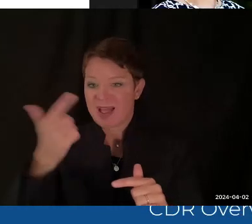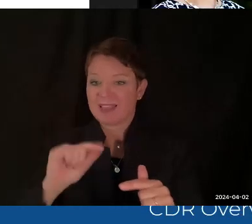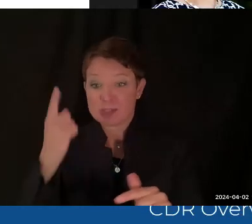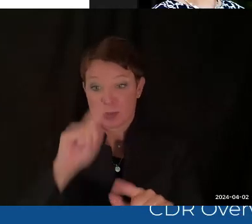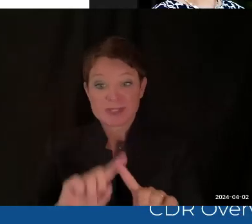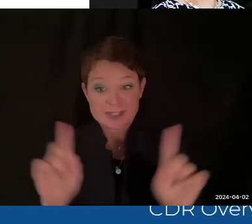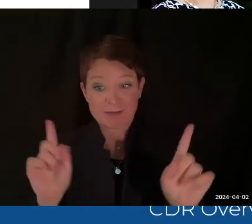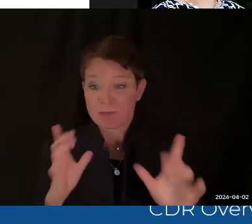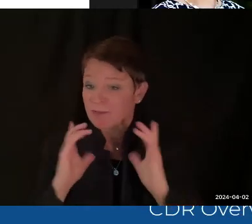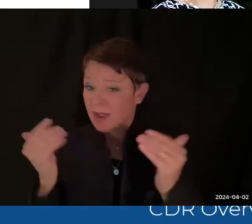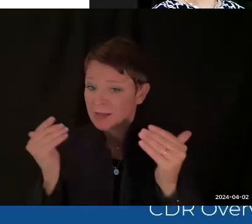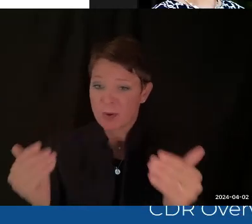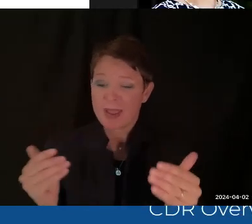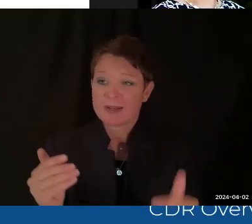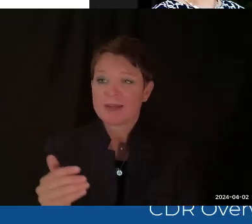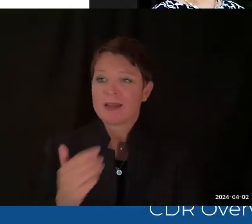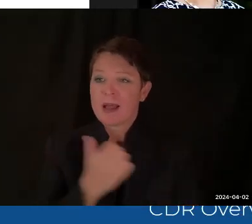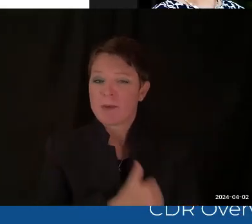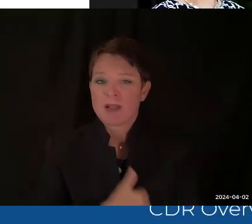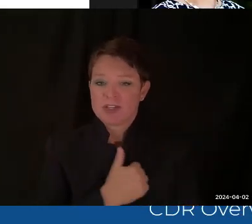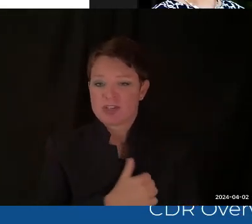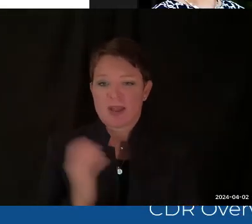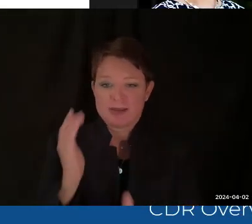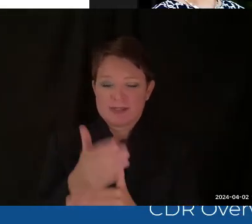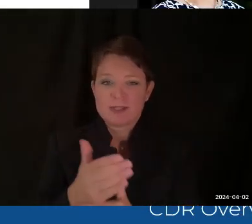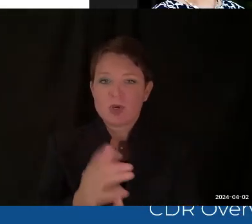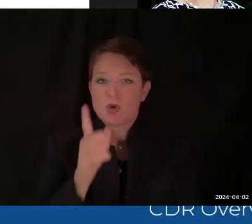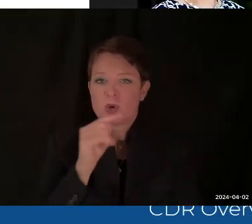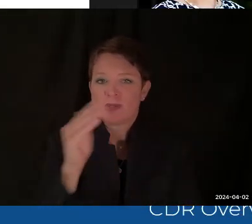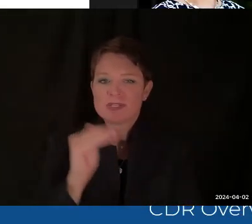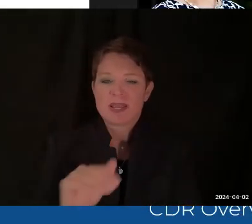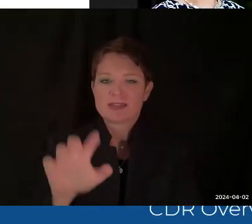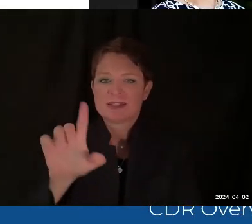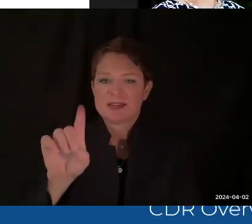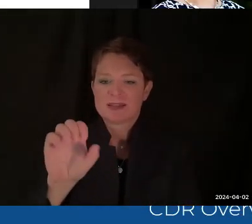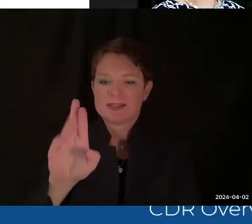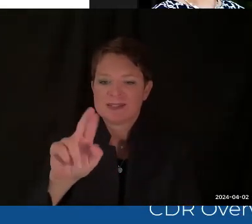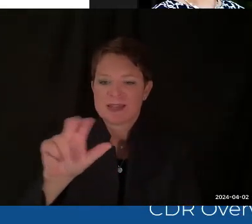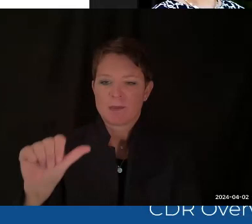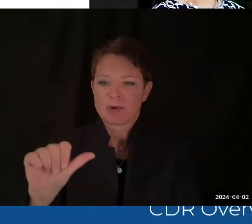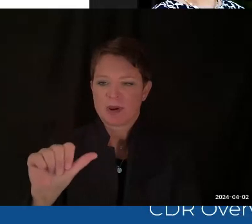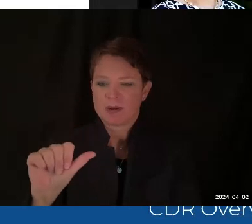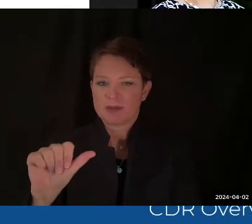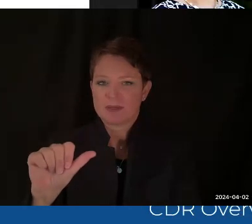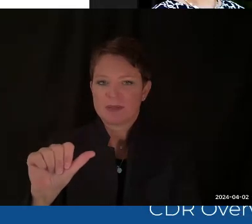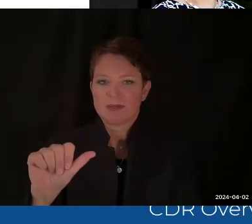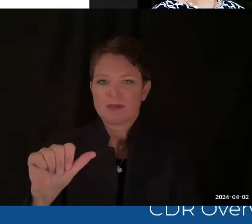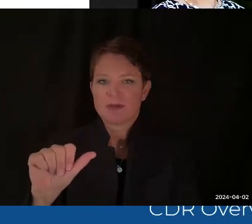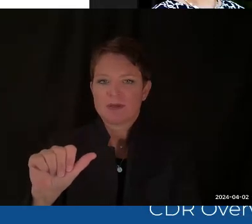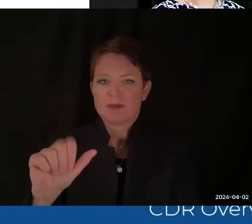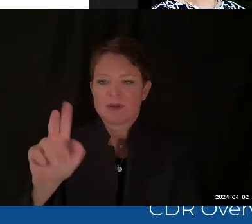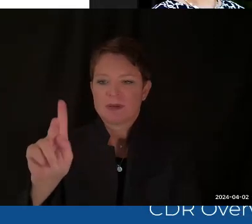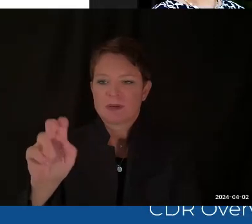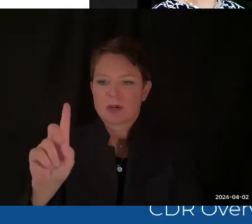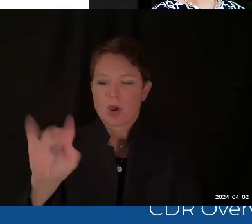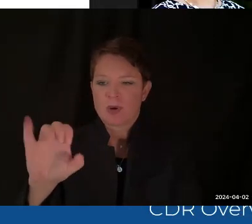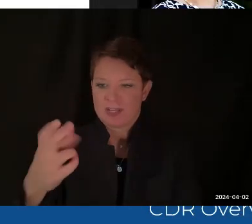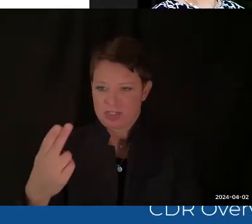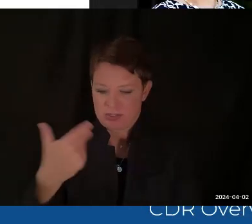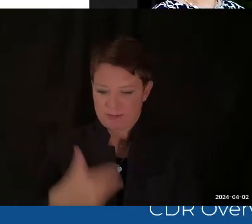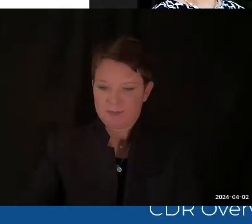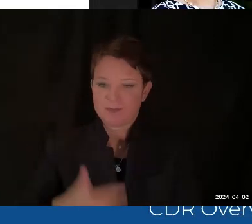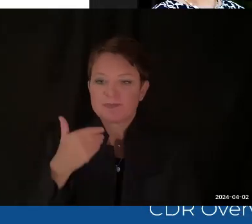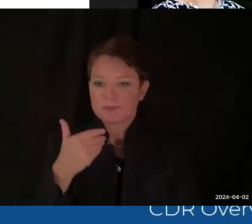a little different, but go ahead. I don't know. My apologies, Michael. So who do we have next? Deborah, you should be able to unmute at this time. Yeah, thank you. My name's